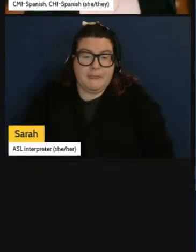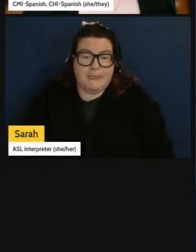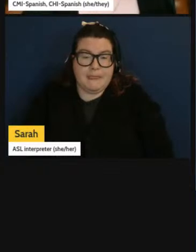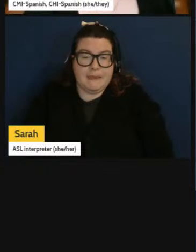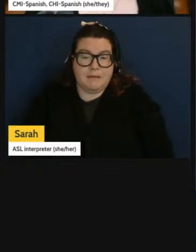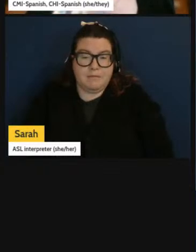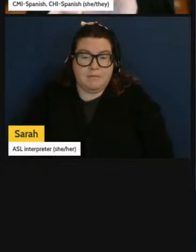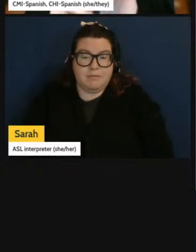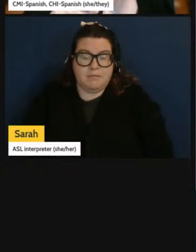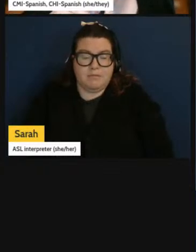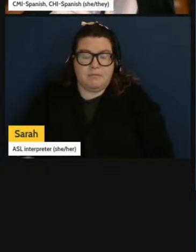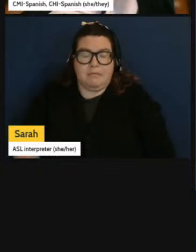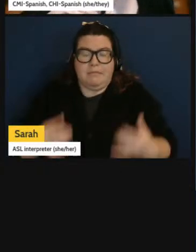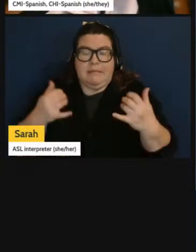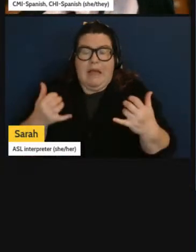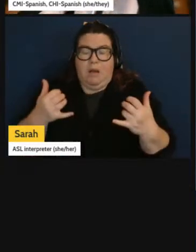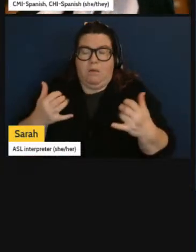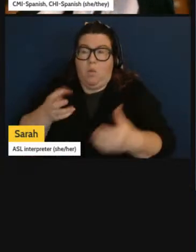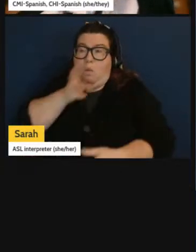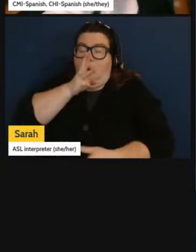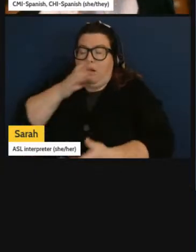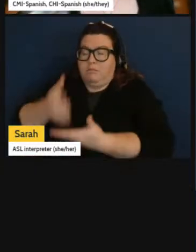take a sip of water real quick.